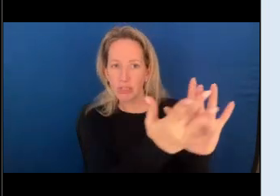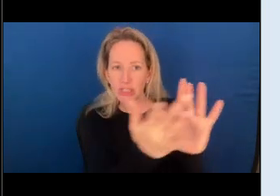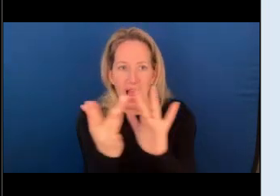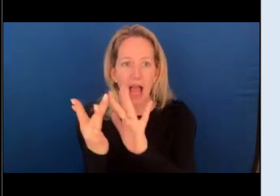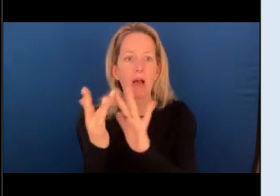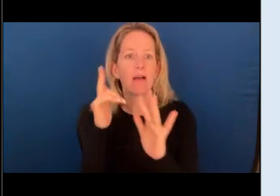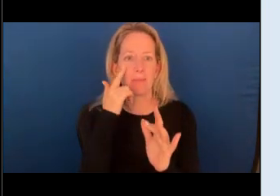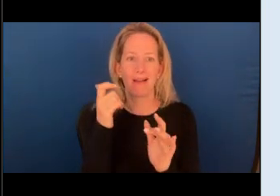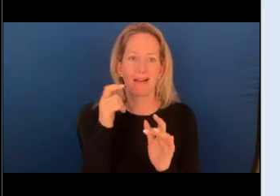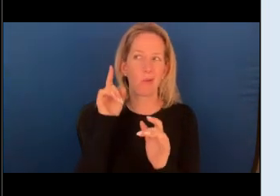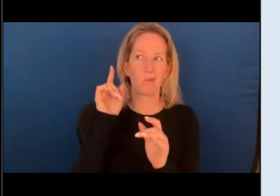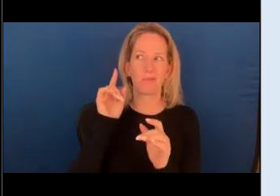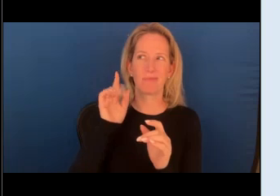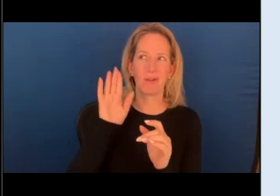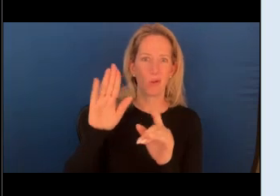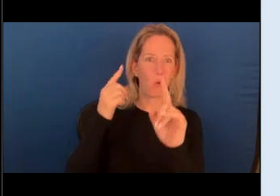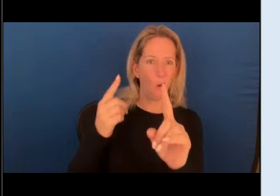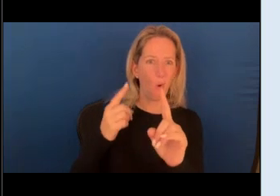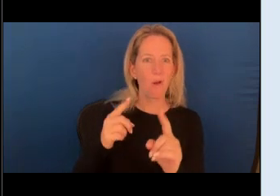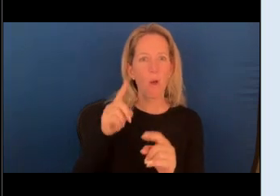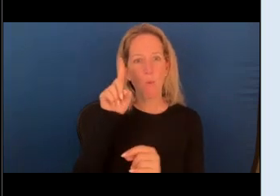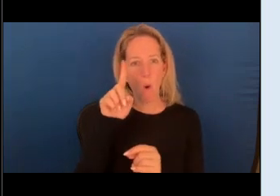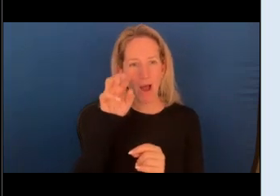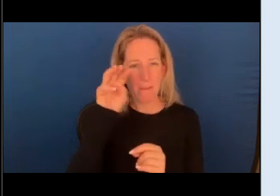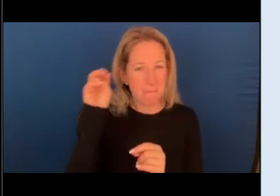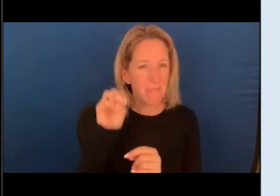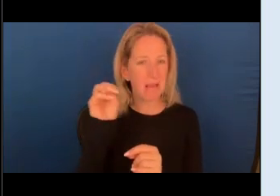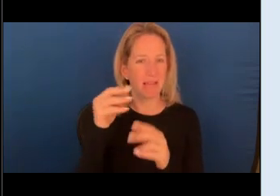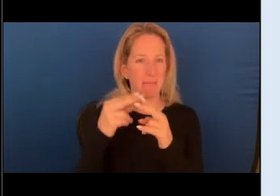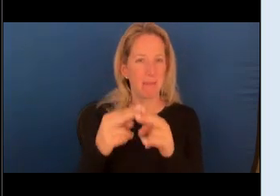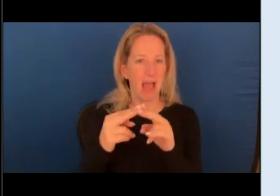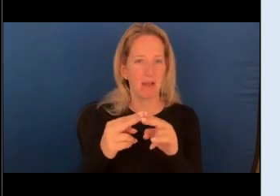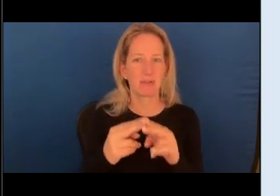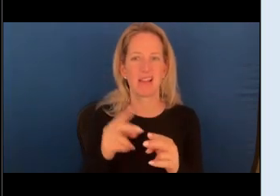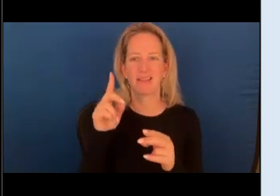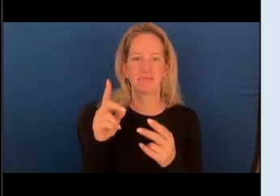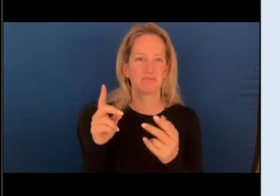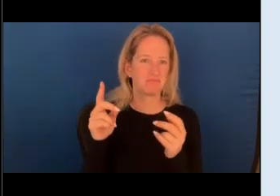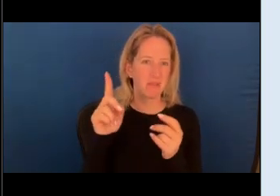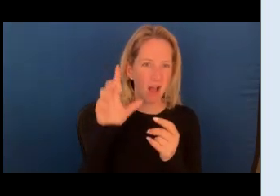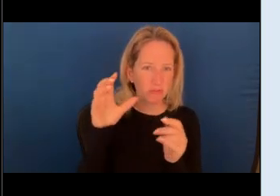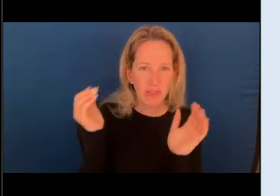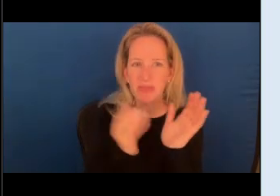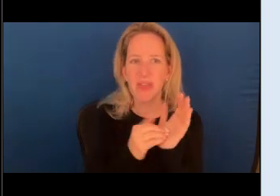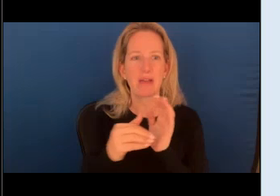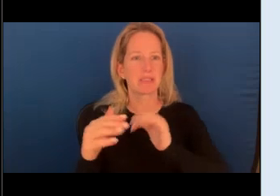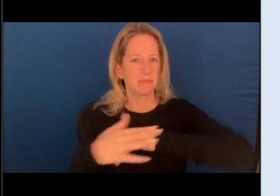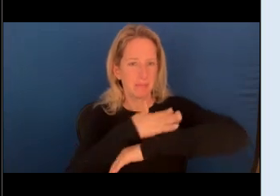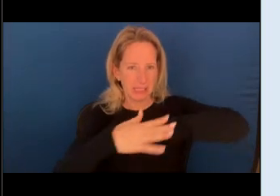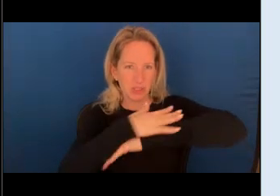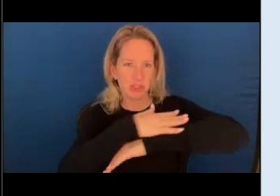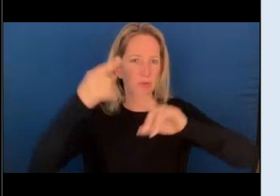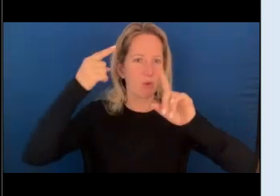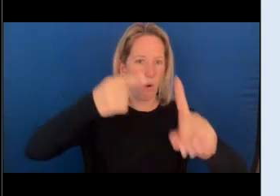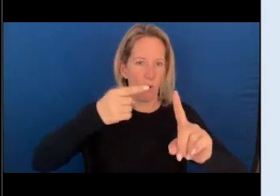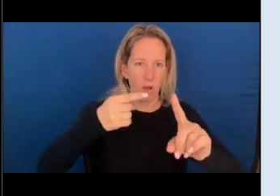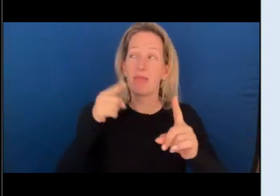like 1 million pounds and 100 beaches by 2025. So they're super engaged and looking to get involved, especially